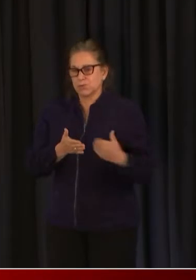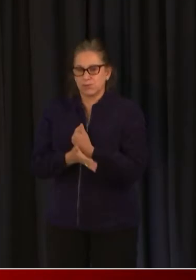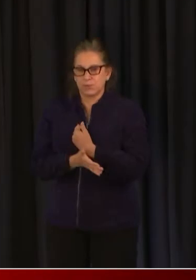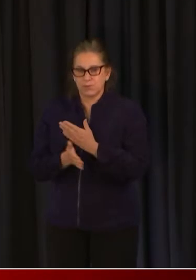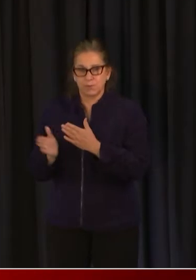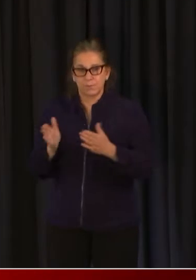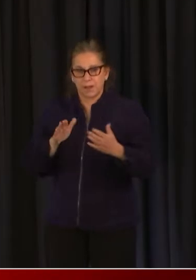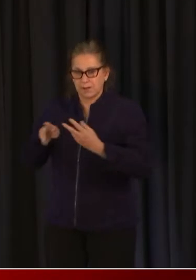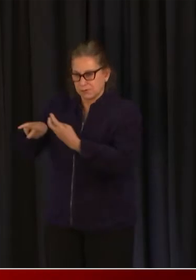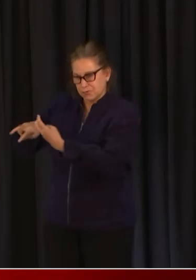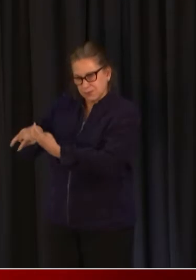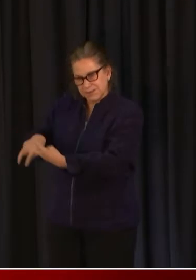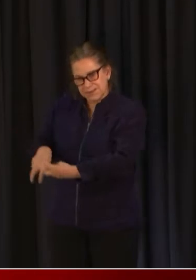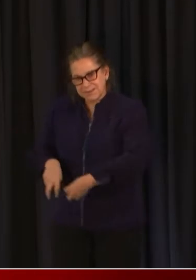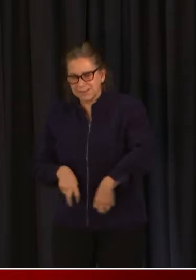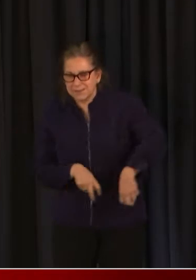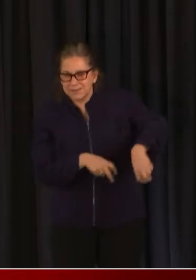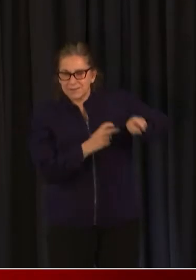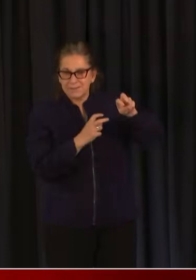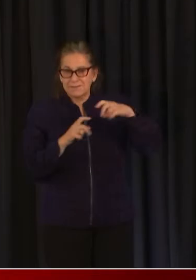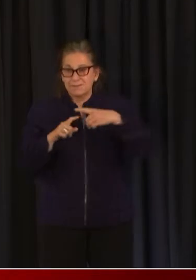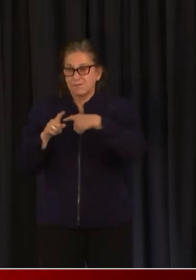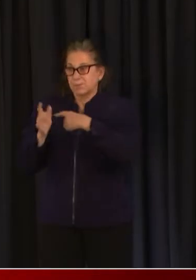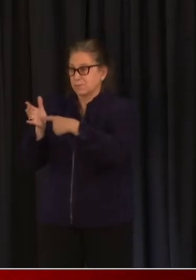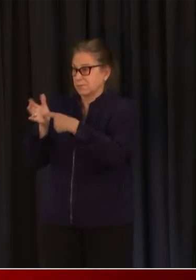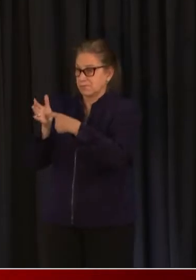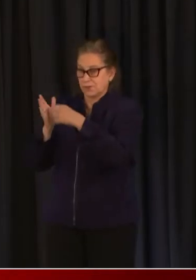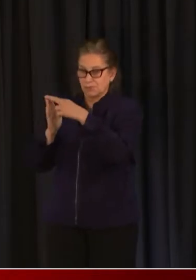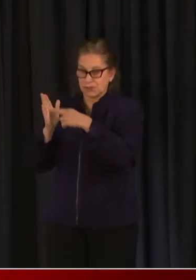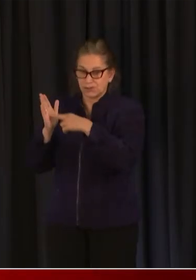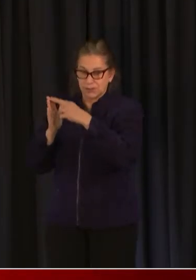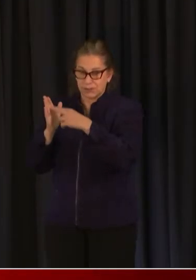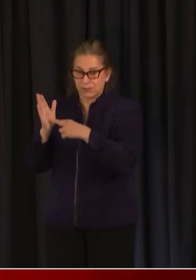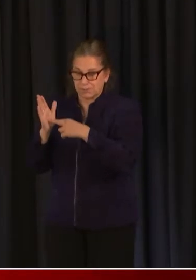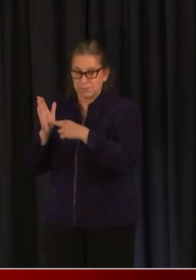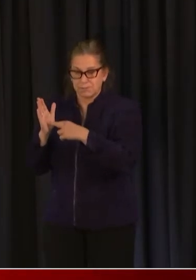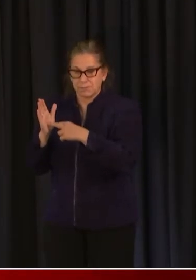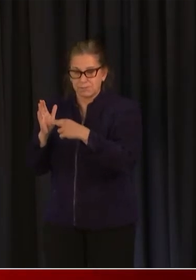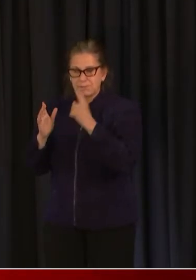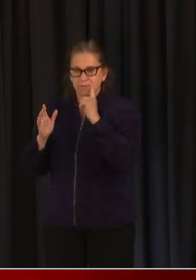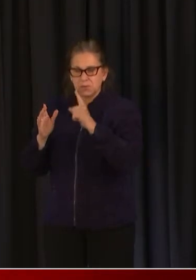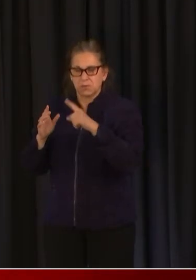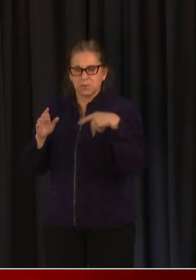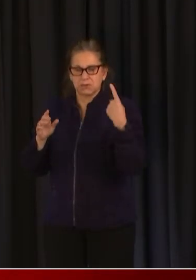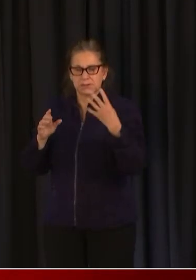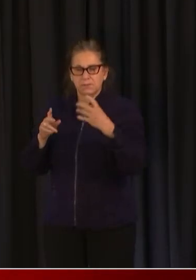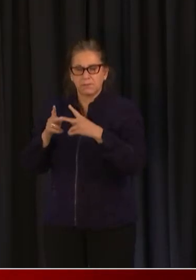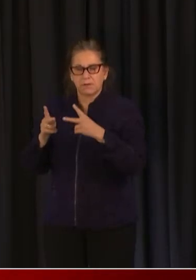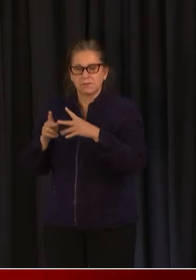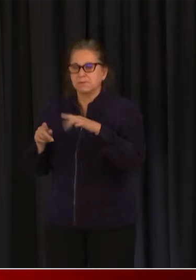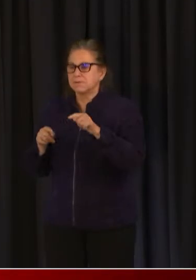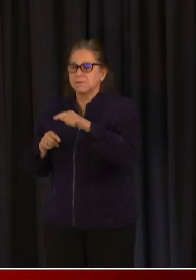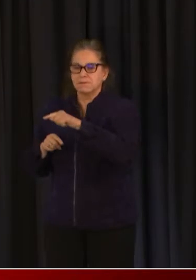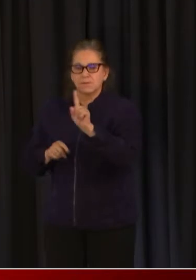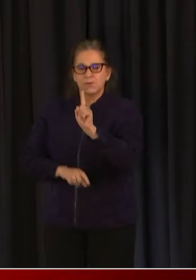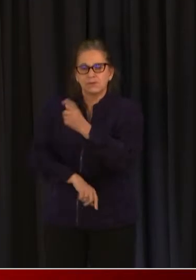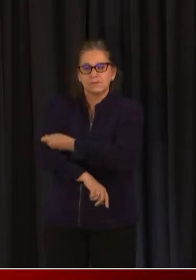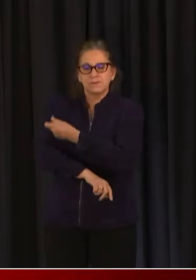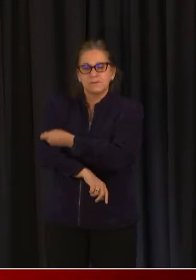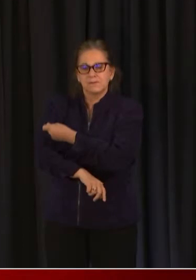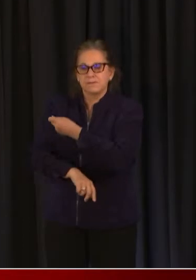a registration requirement at our district-run sites or high-capacity